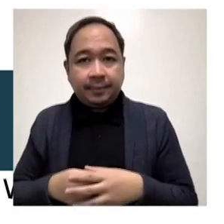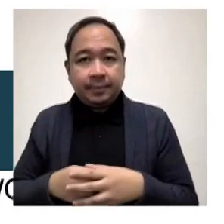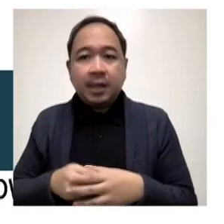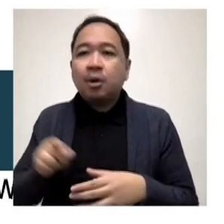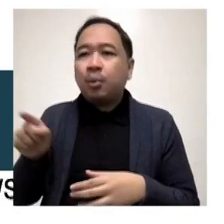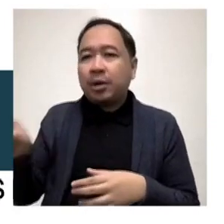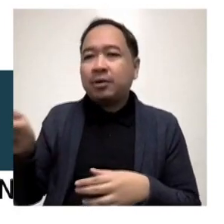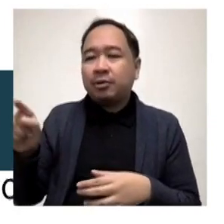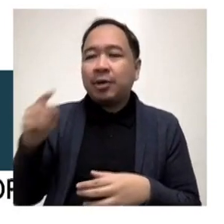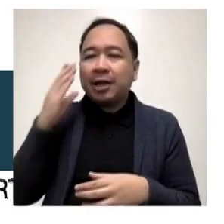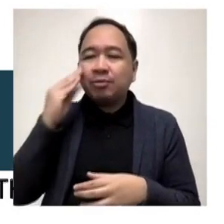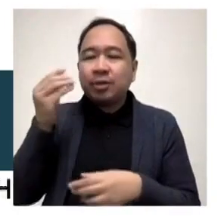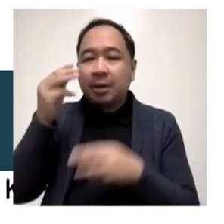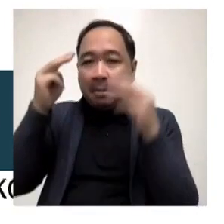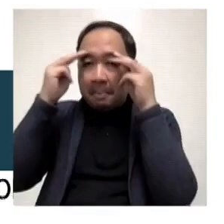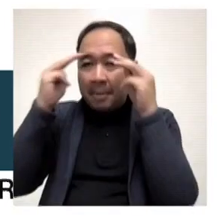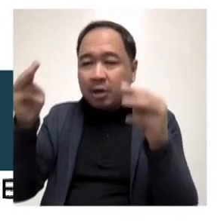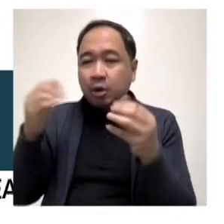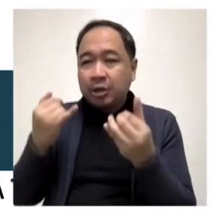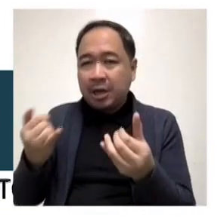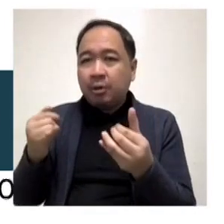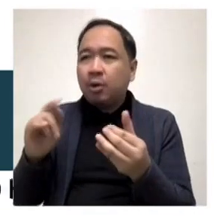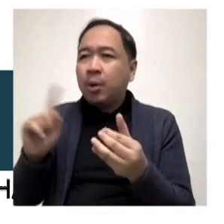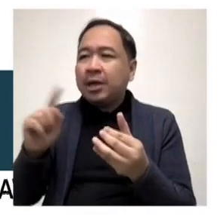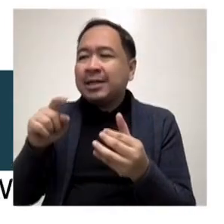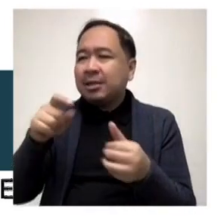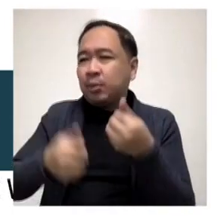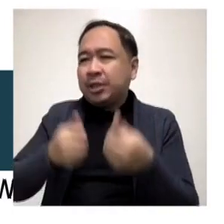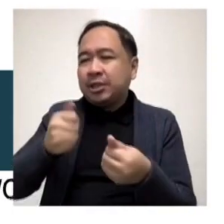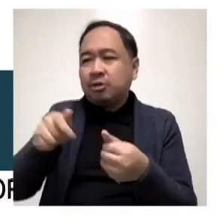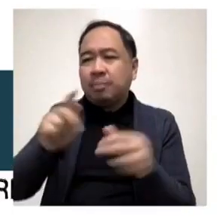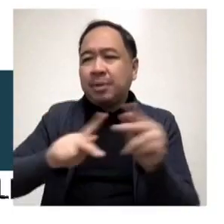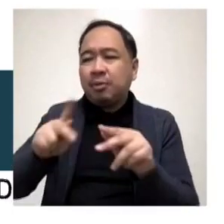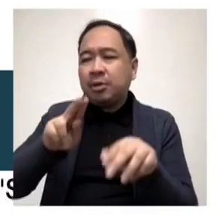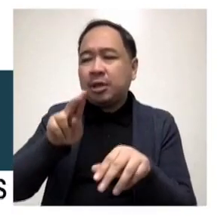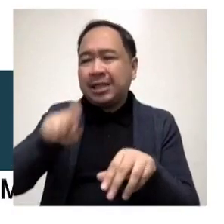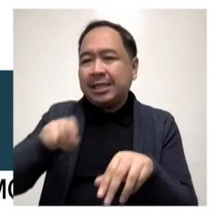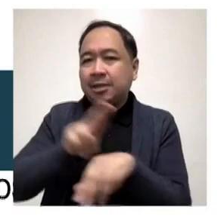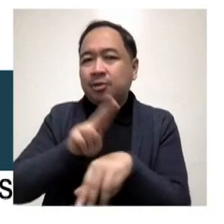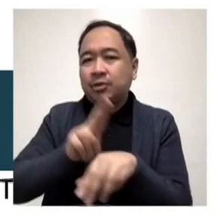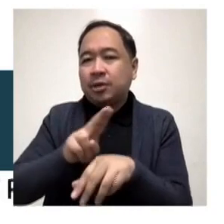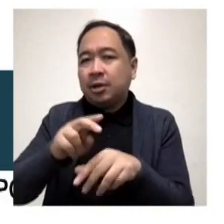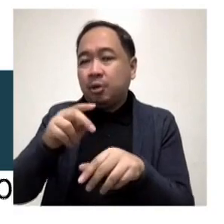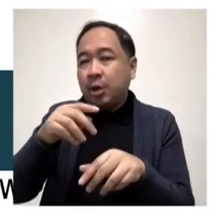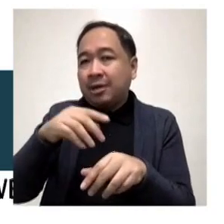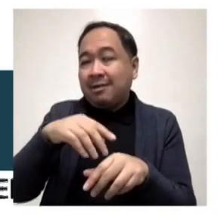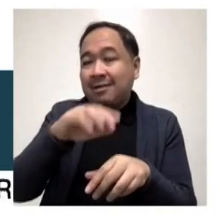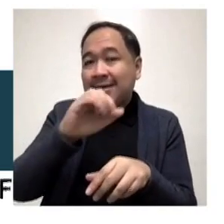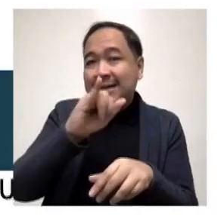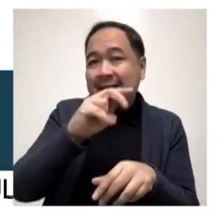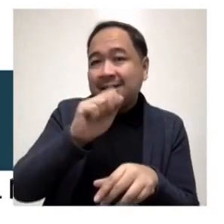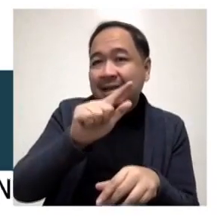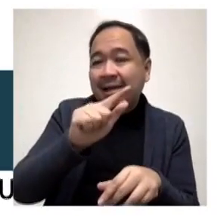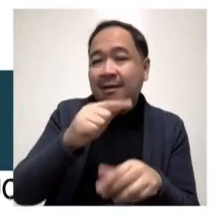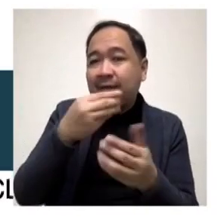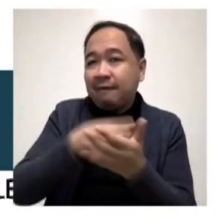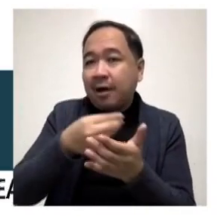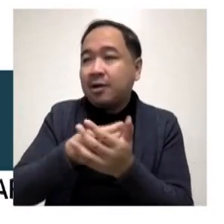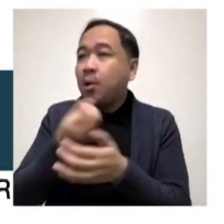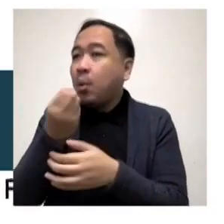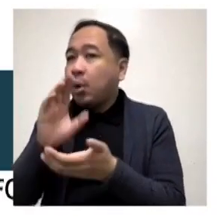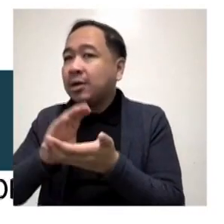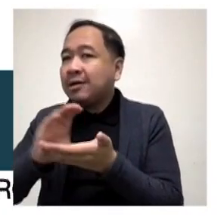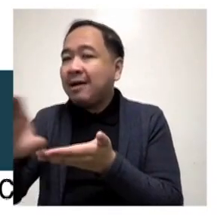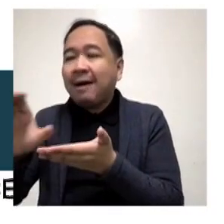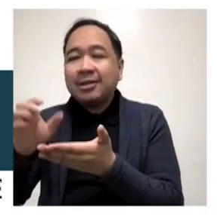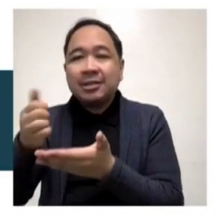what do you think your constituents need more, intelligence funds or cash aid or something that would help uplift their lives? Go ahead.